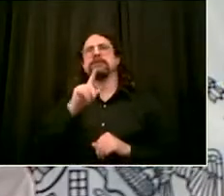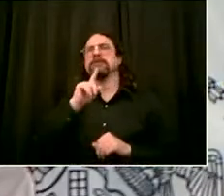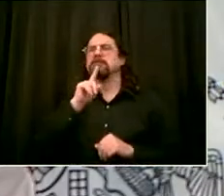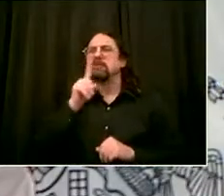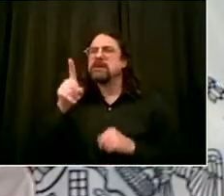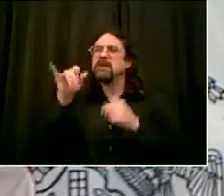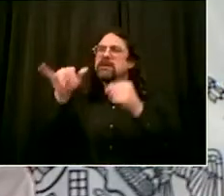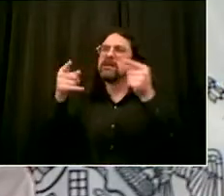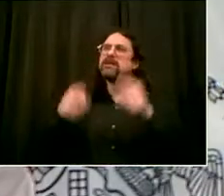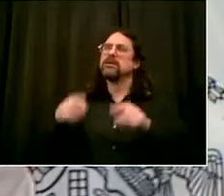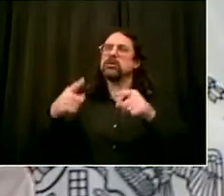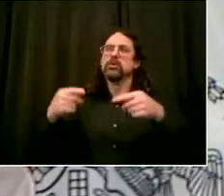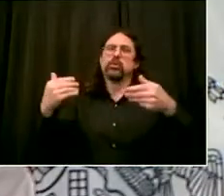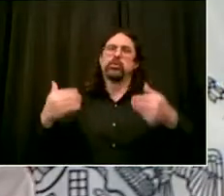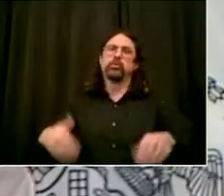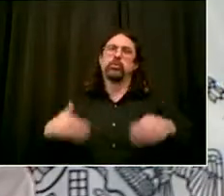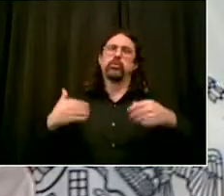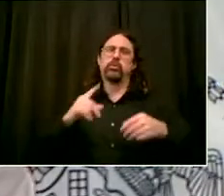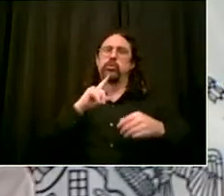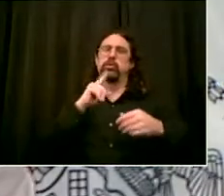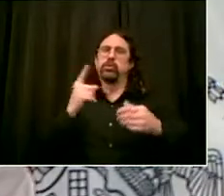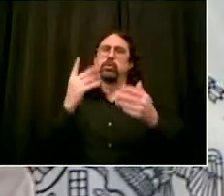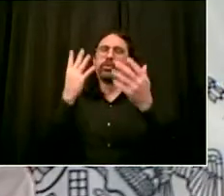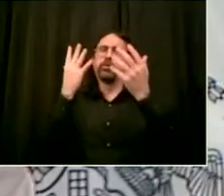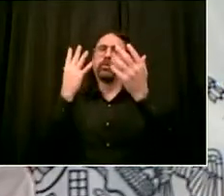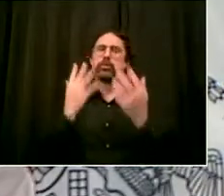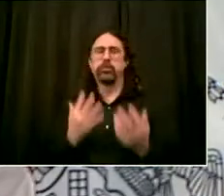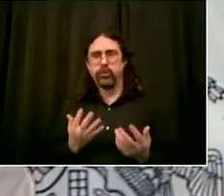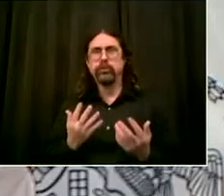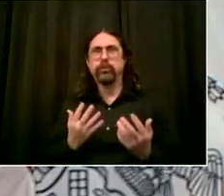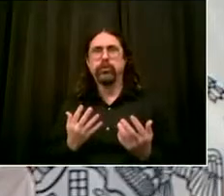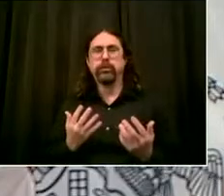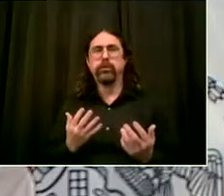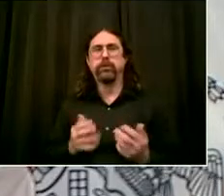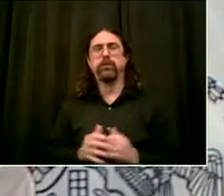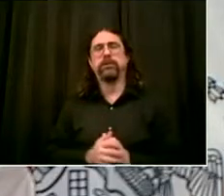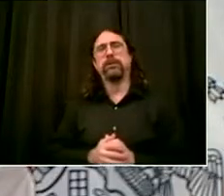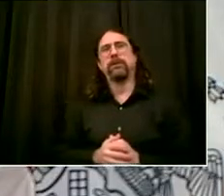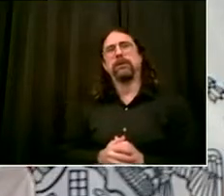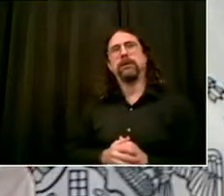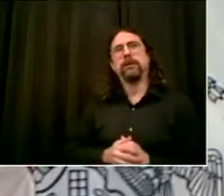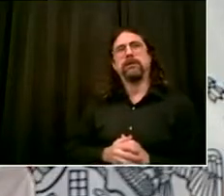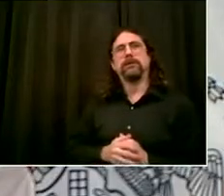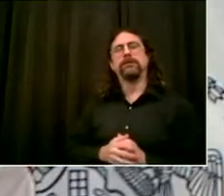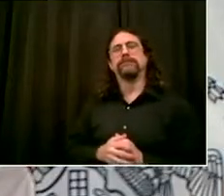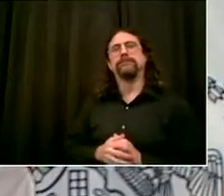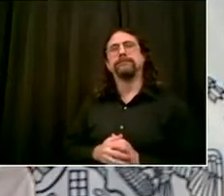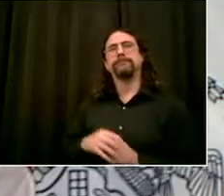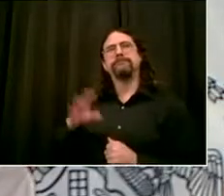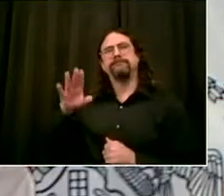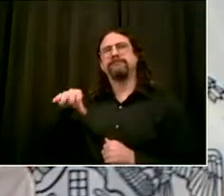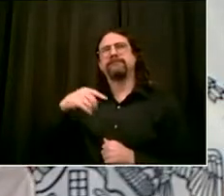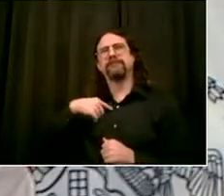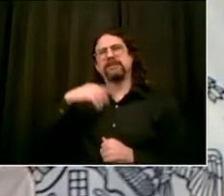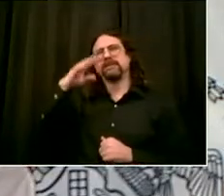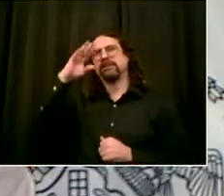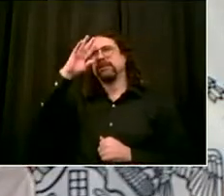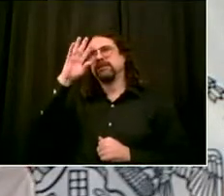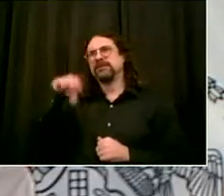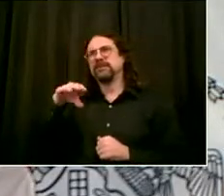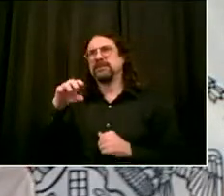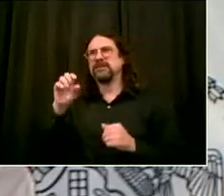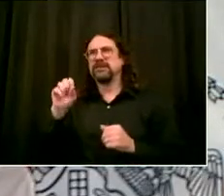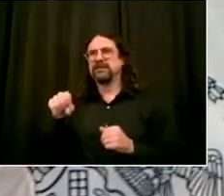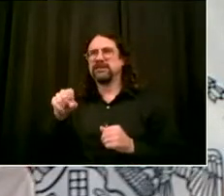pandemic and other challenges so we're we're trying to work with each and every family of those we lost who are in that situation to make